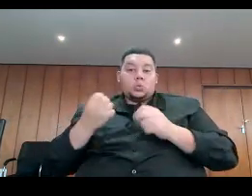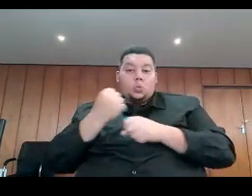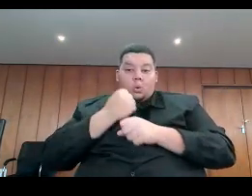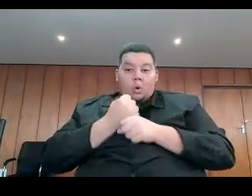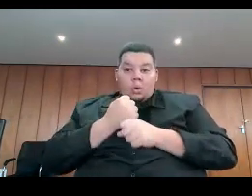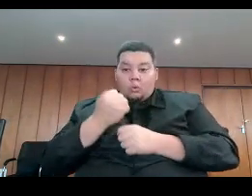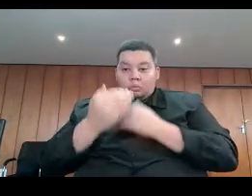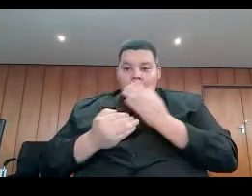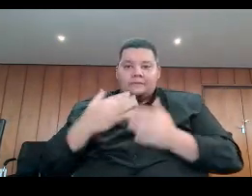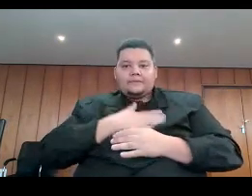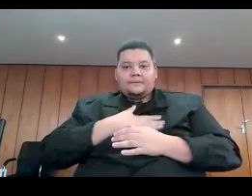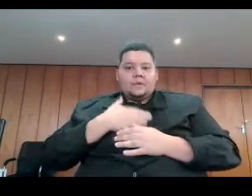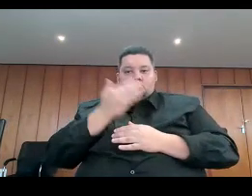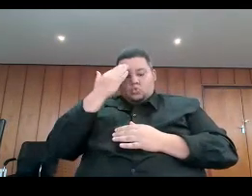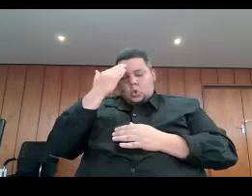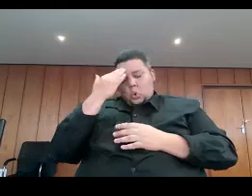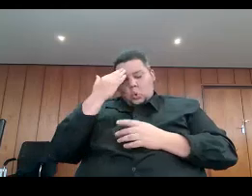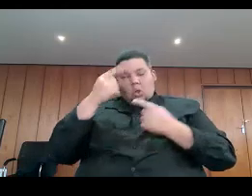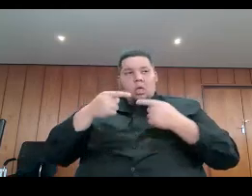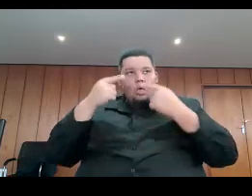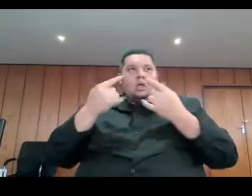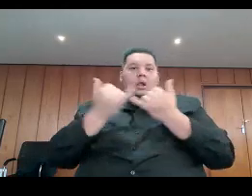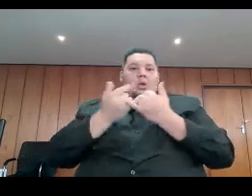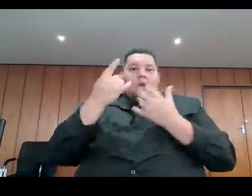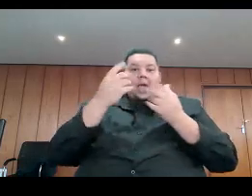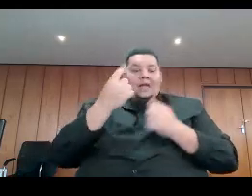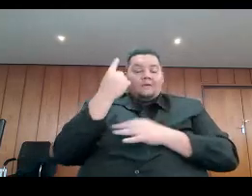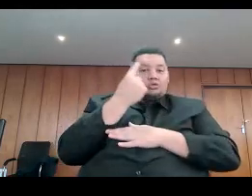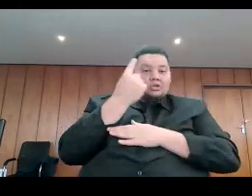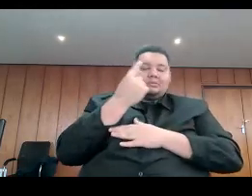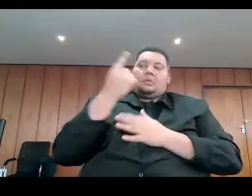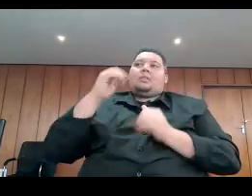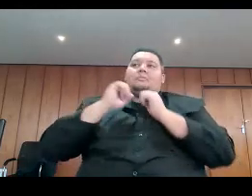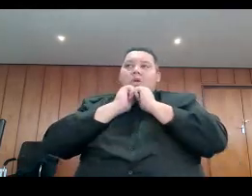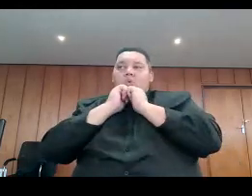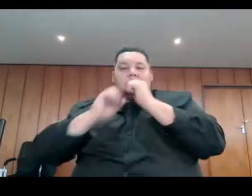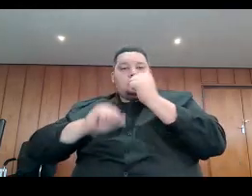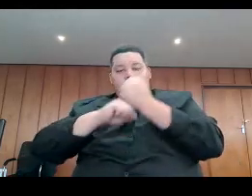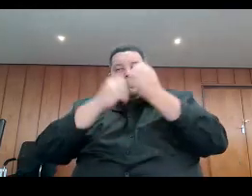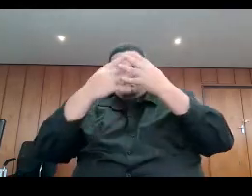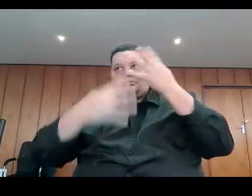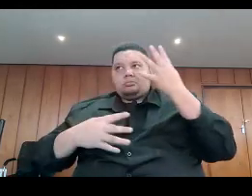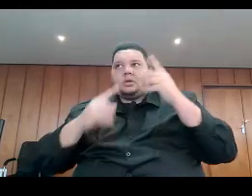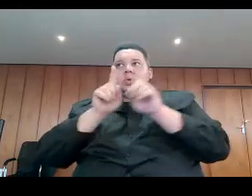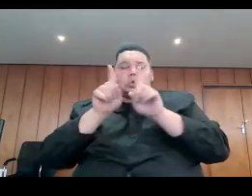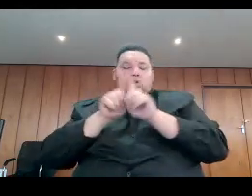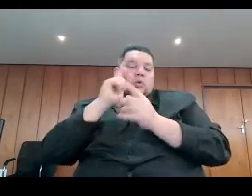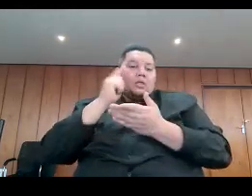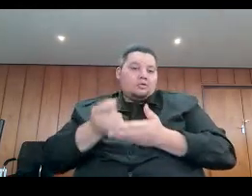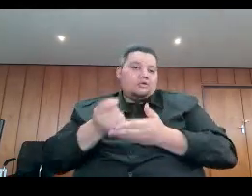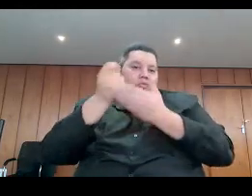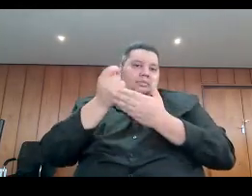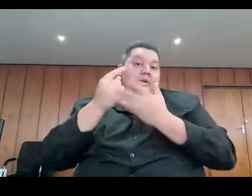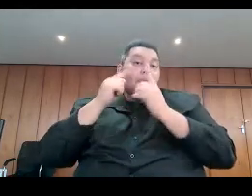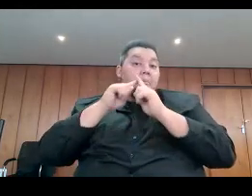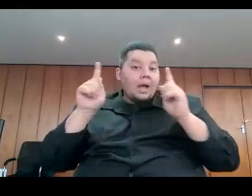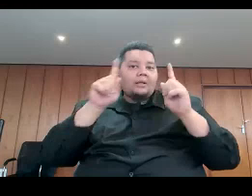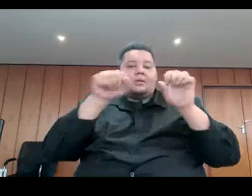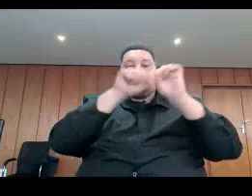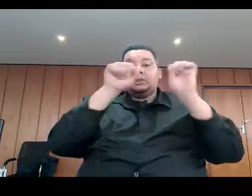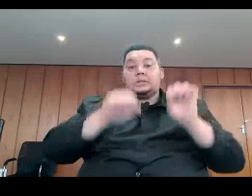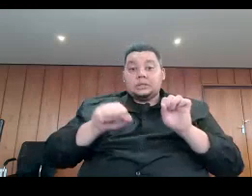feel what the trouble is, like you as a school principal, the parents report the same, the therapists also, but the